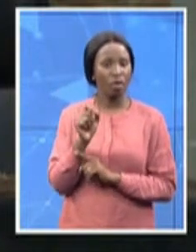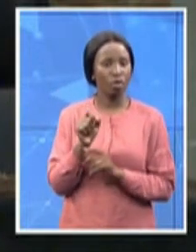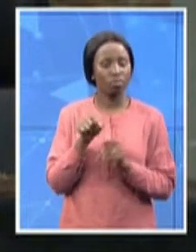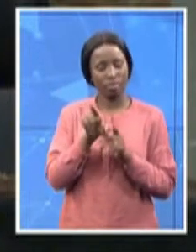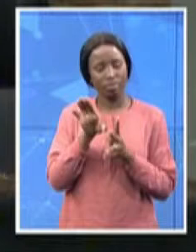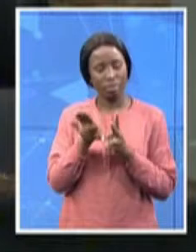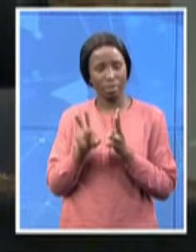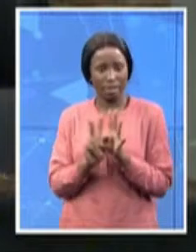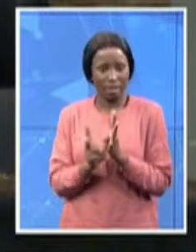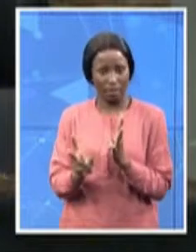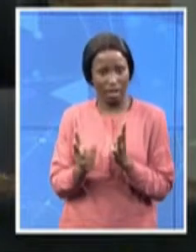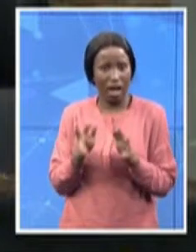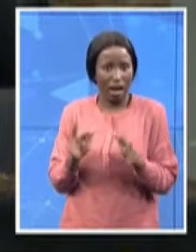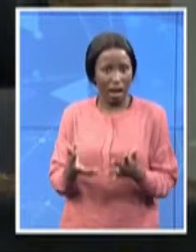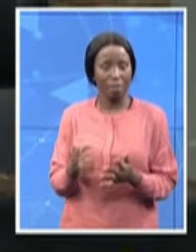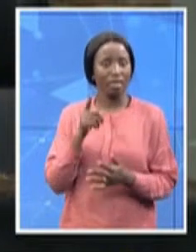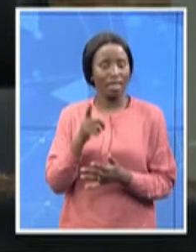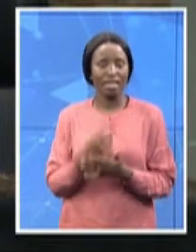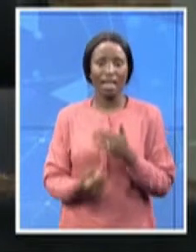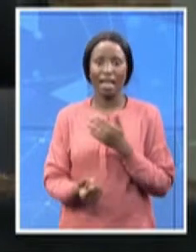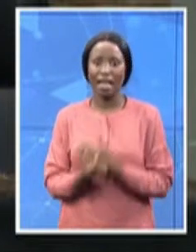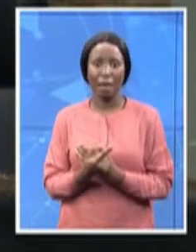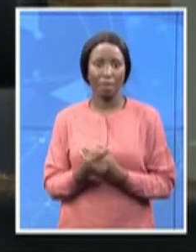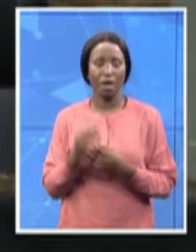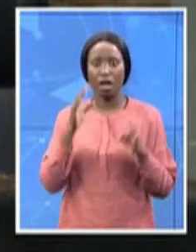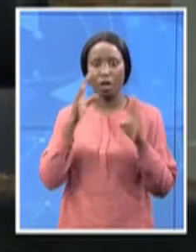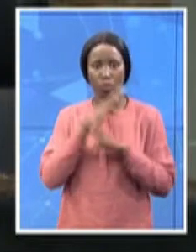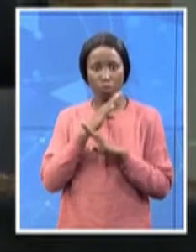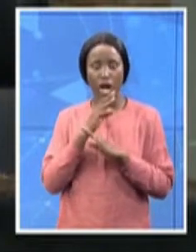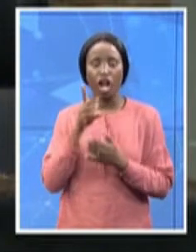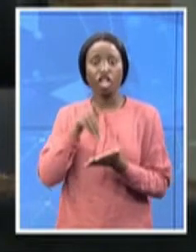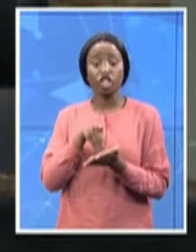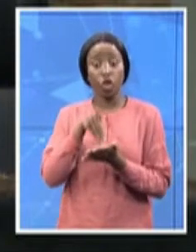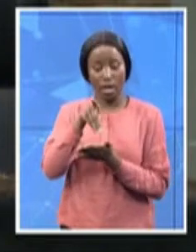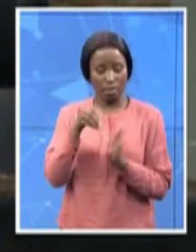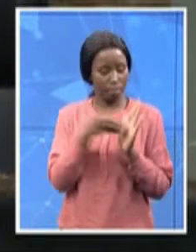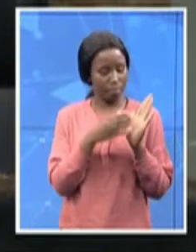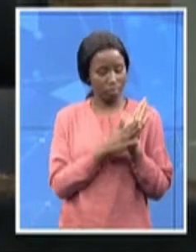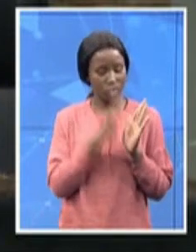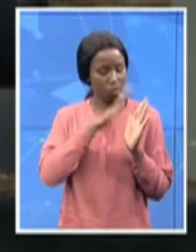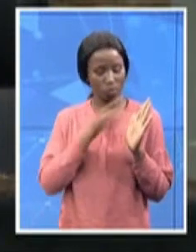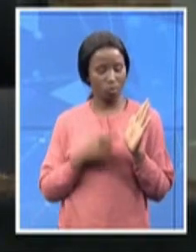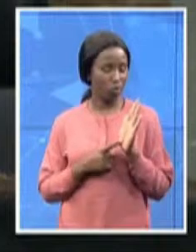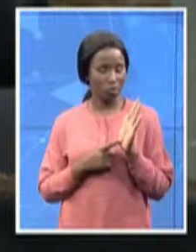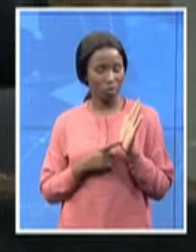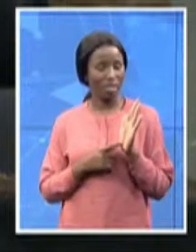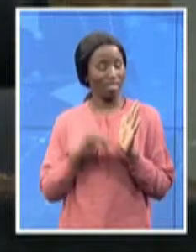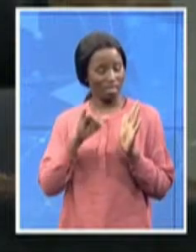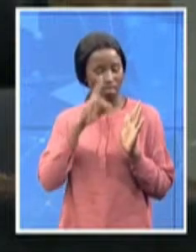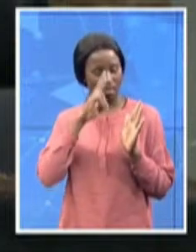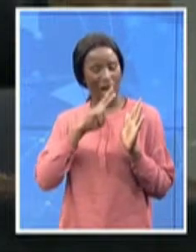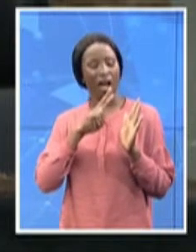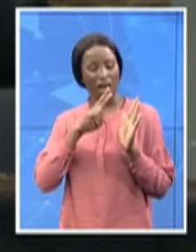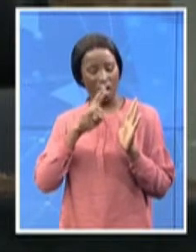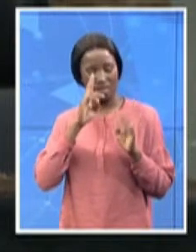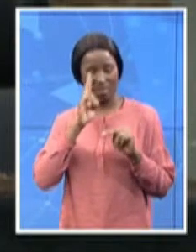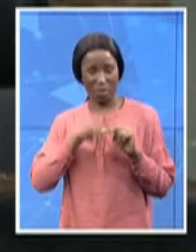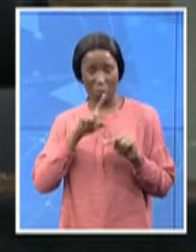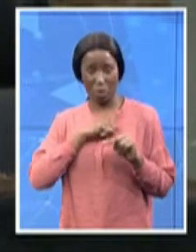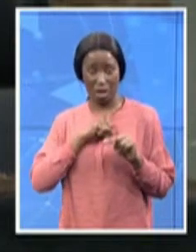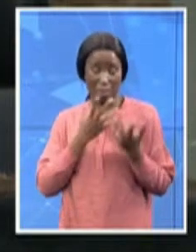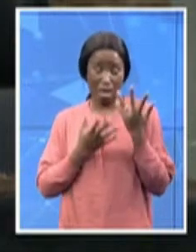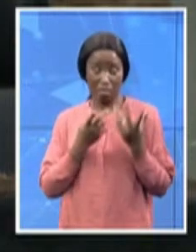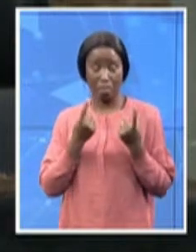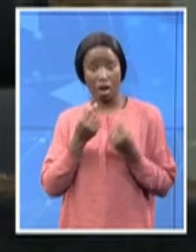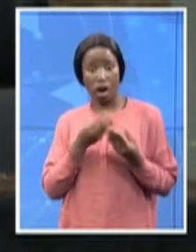a straightforward donation and raises the suspicion of money laundering. The alleged donor is further